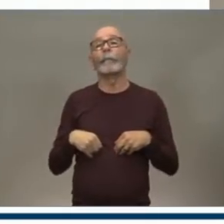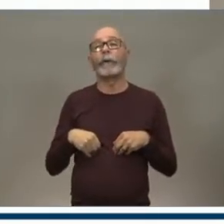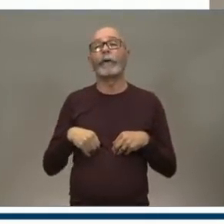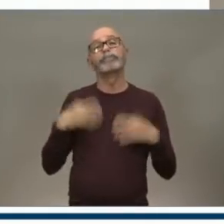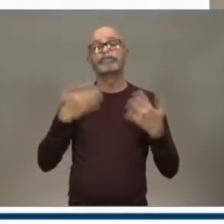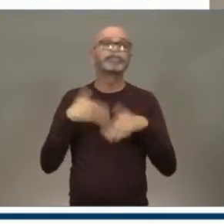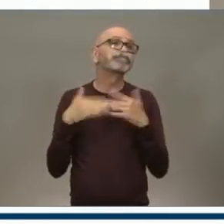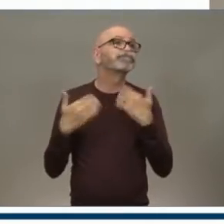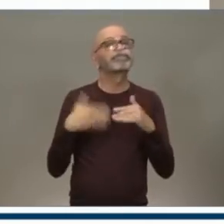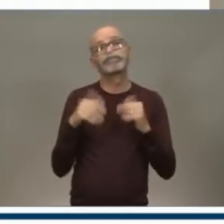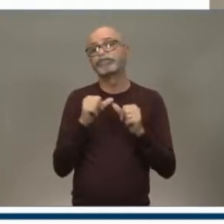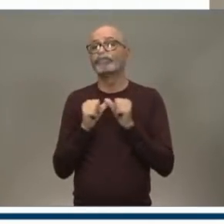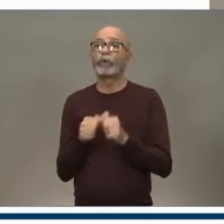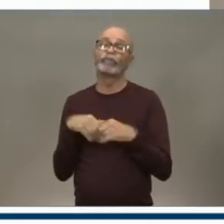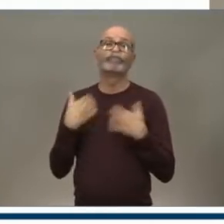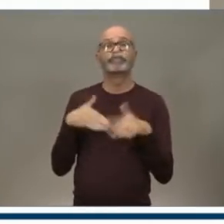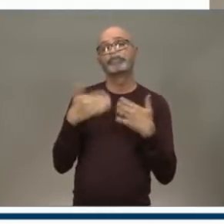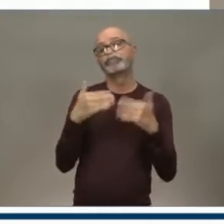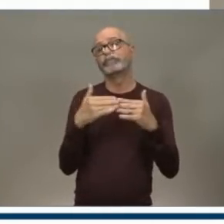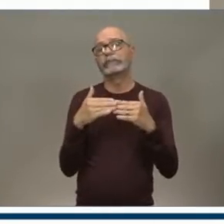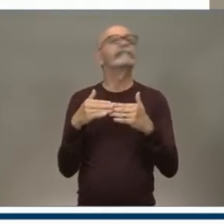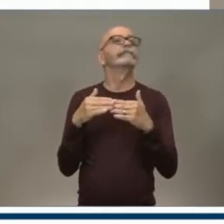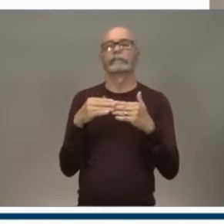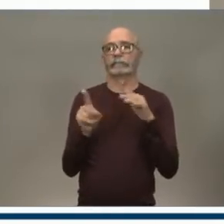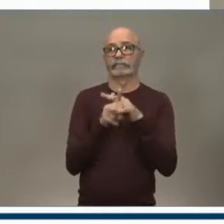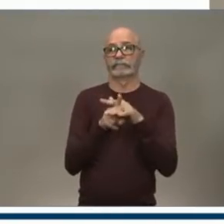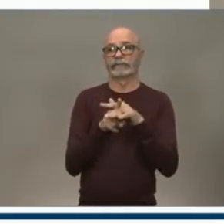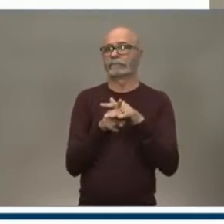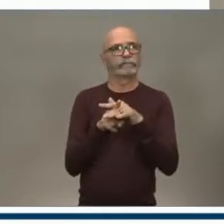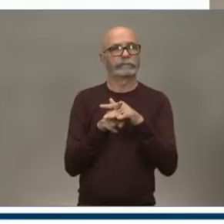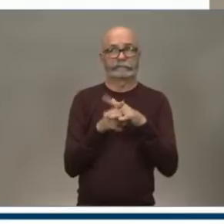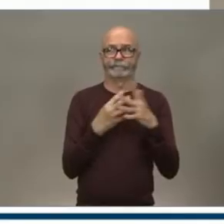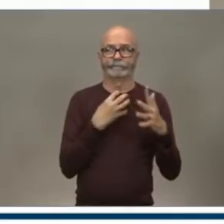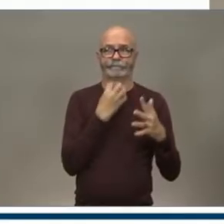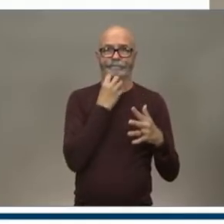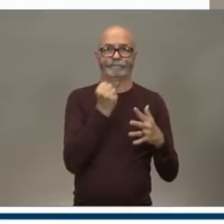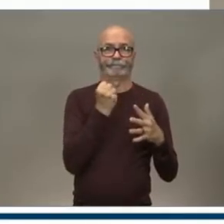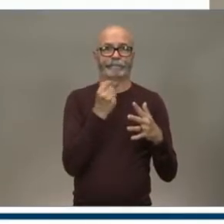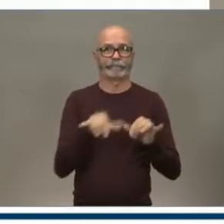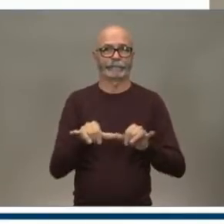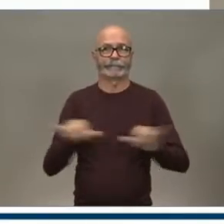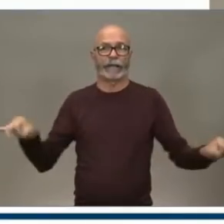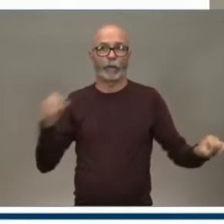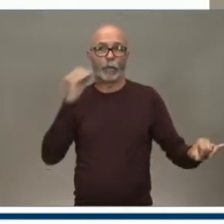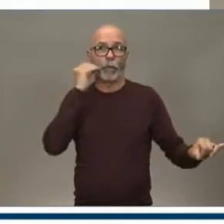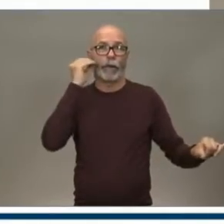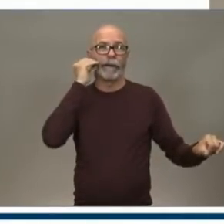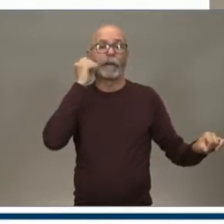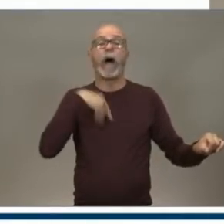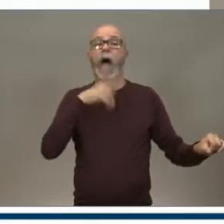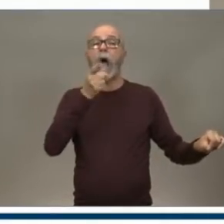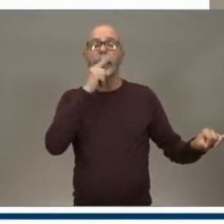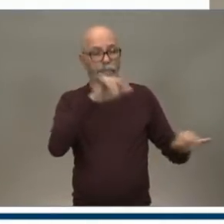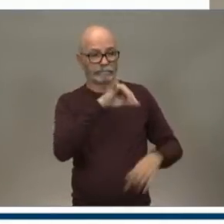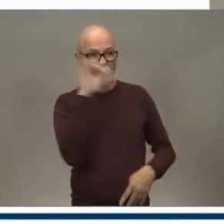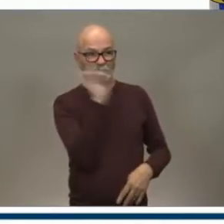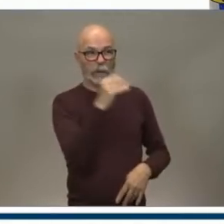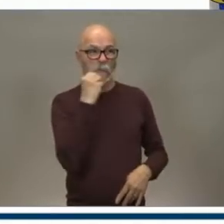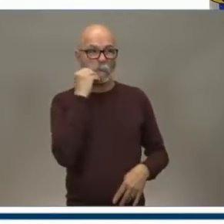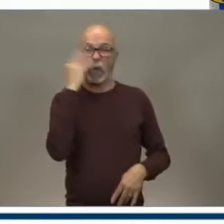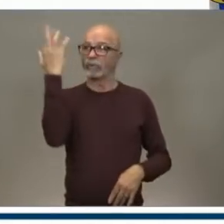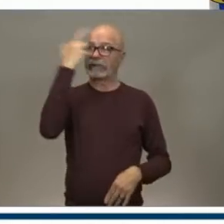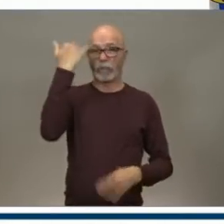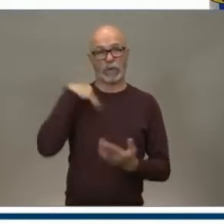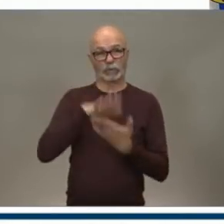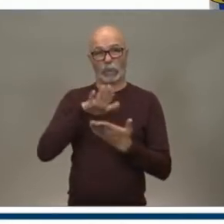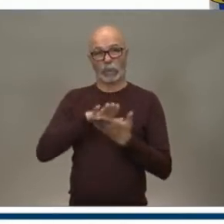to developing symptom phase, before anybody in this group was even known to be a case. Natasha, go ahead with your follow-up.